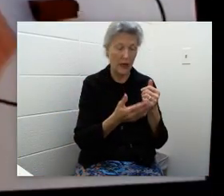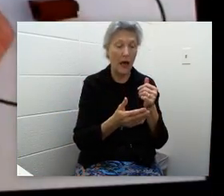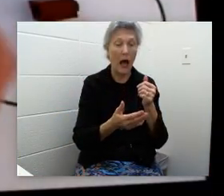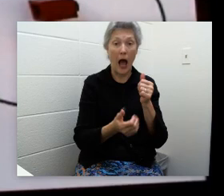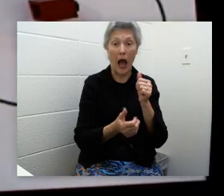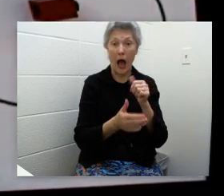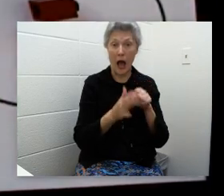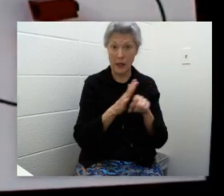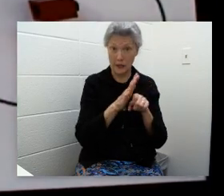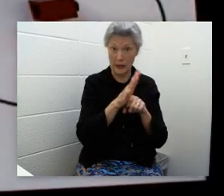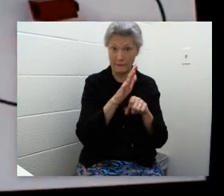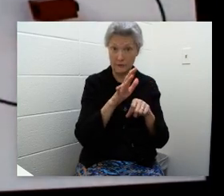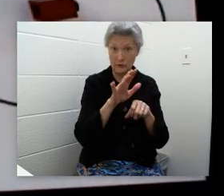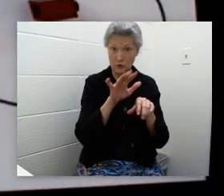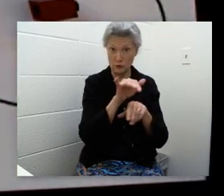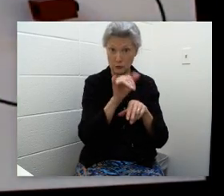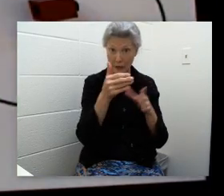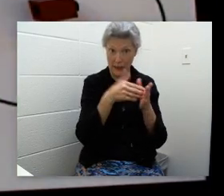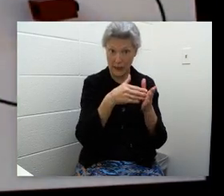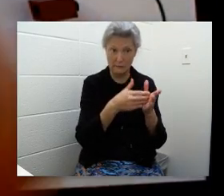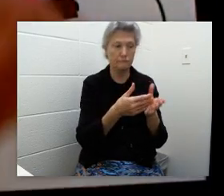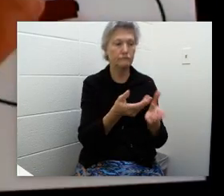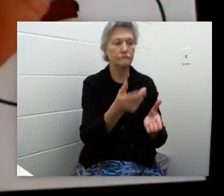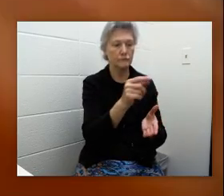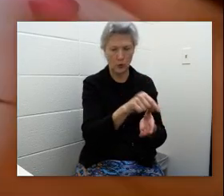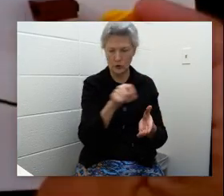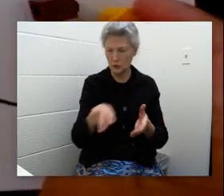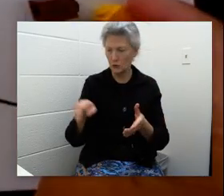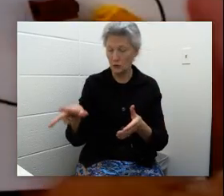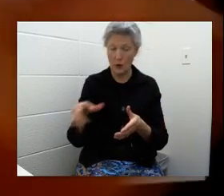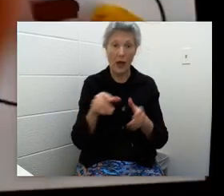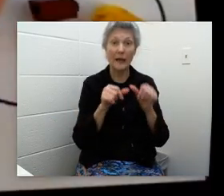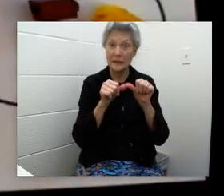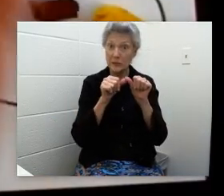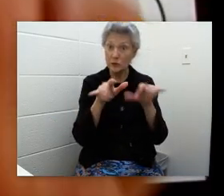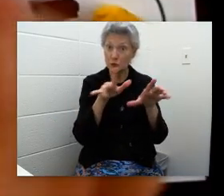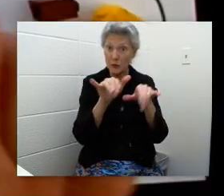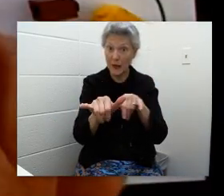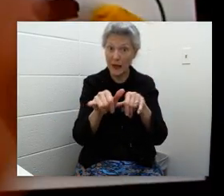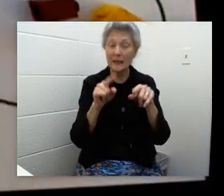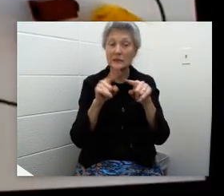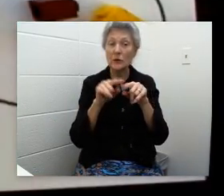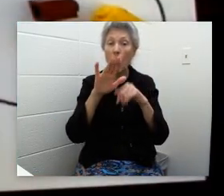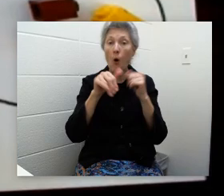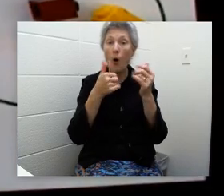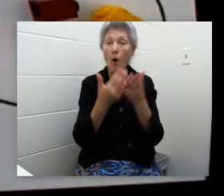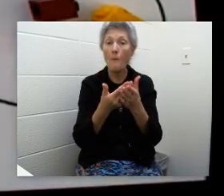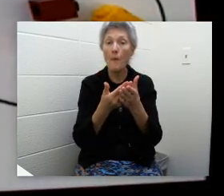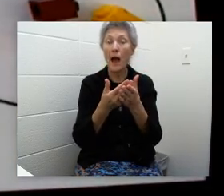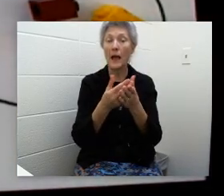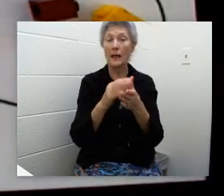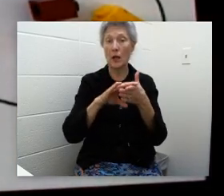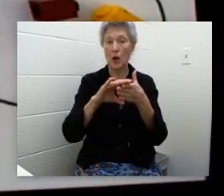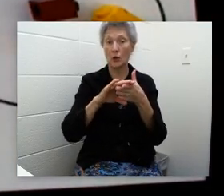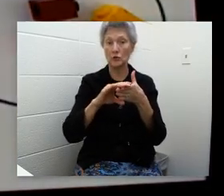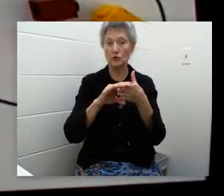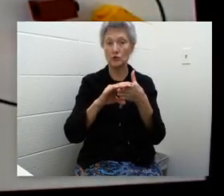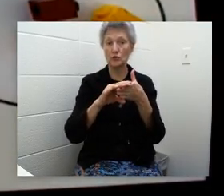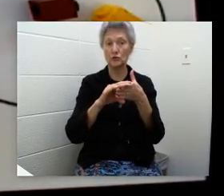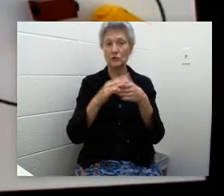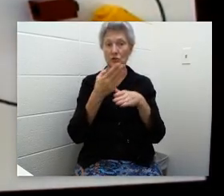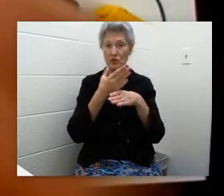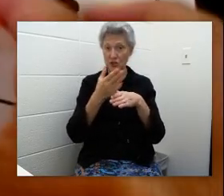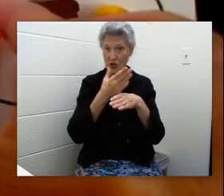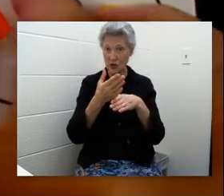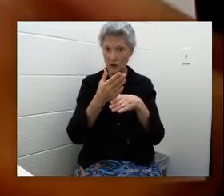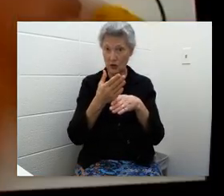card on each page. And I'm going to keep doing that until I have shared all